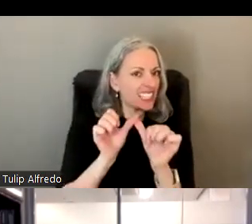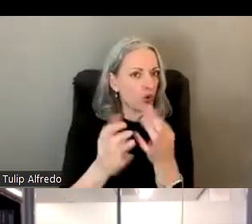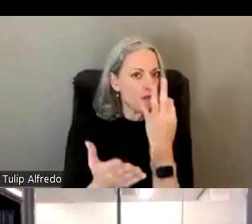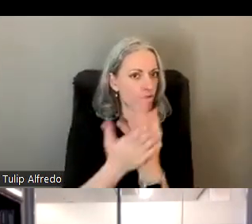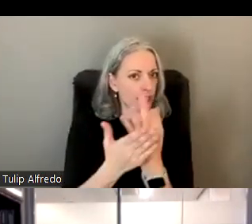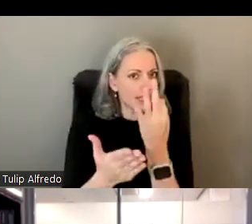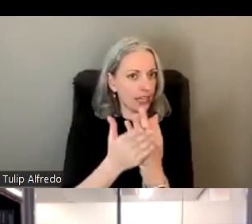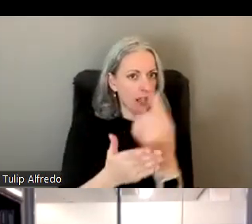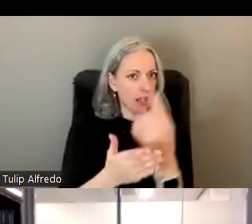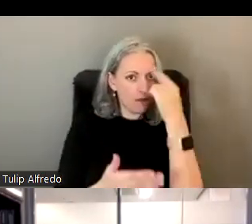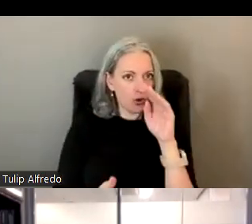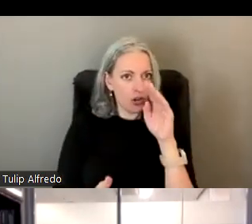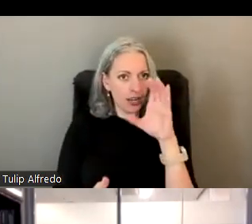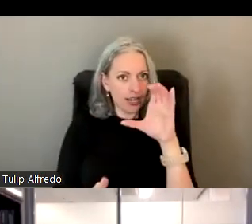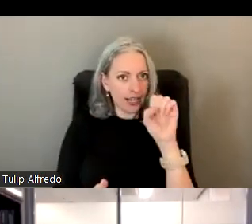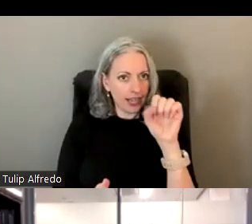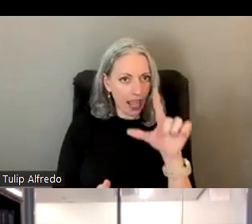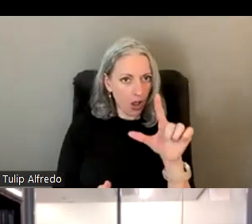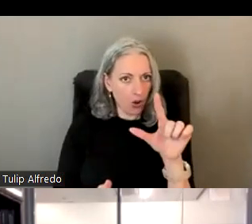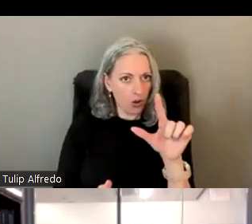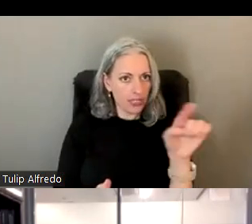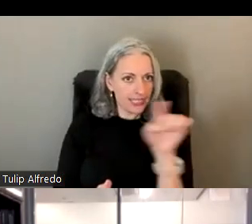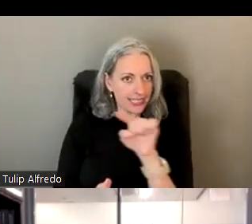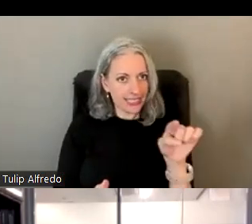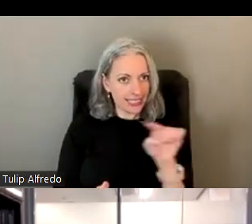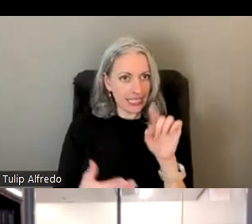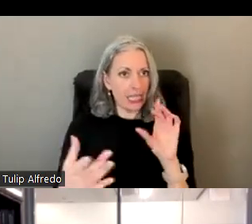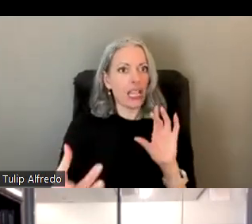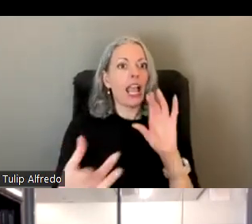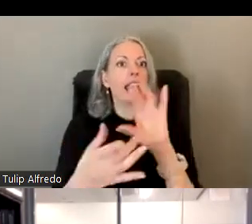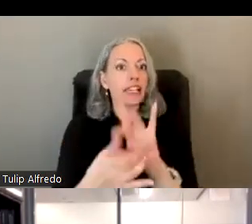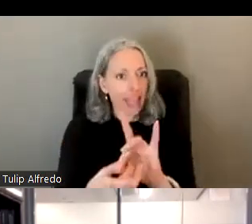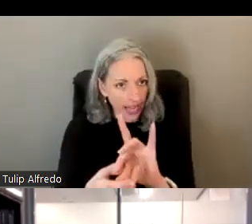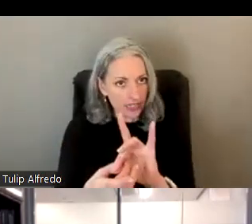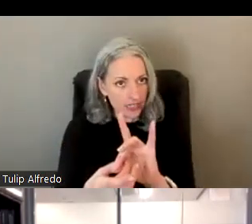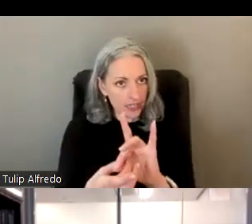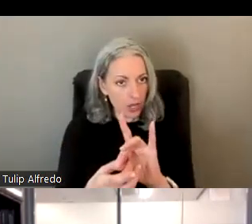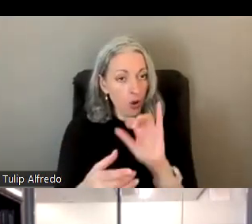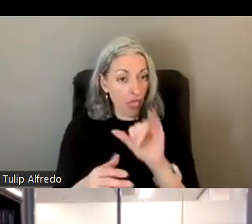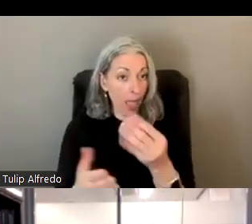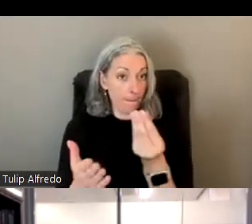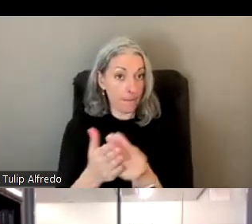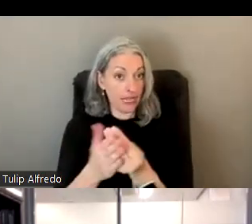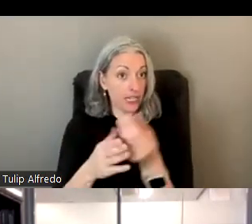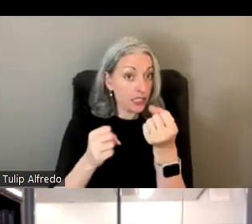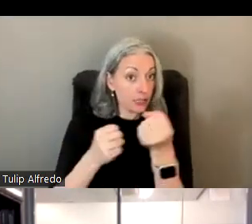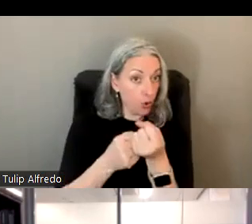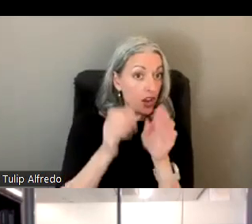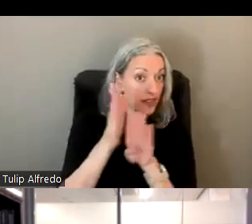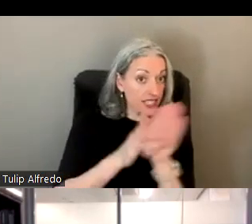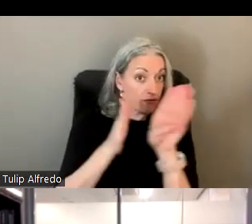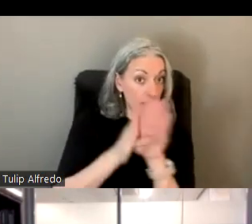the is it called CalZ Connect, which is the funds that support the development of community